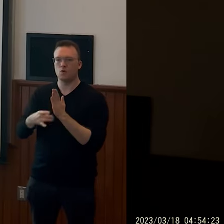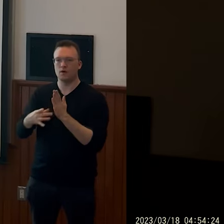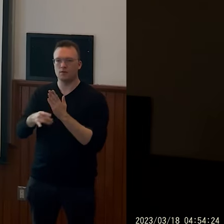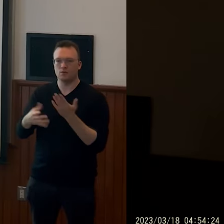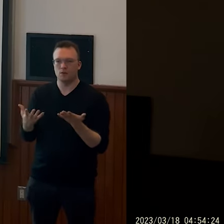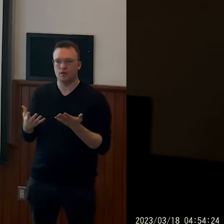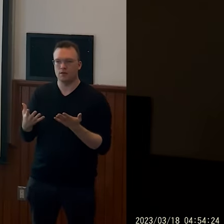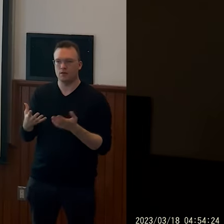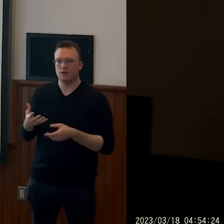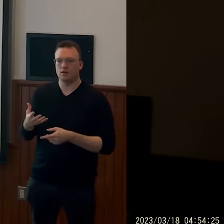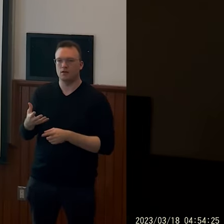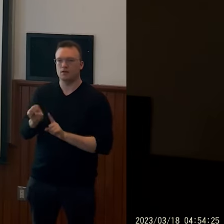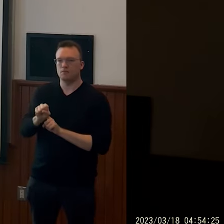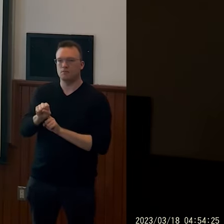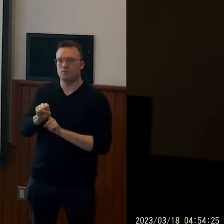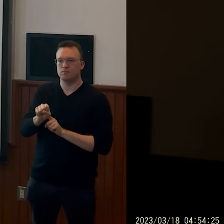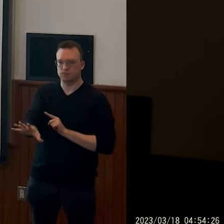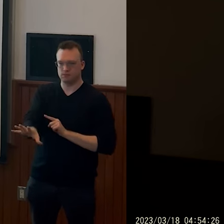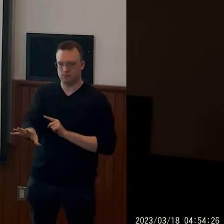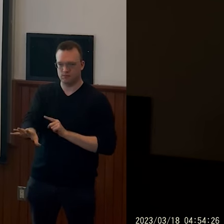of ejaculation.